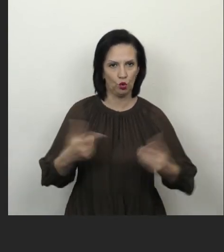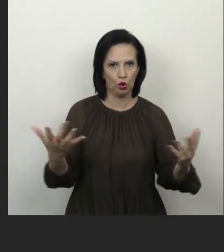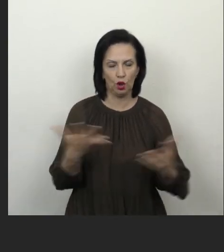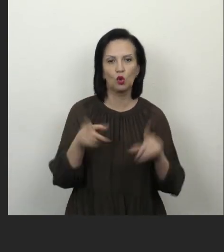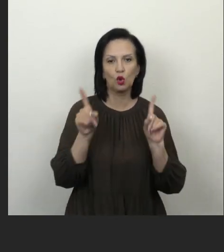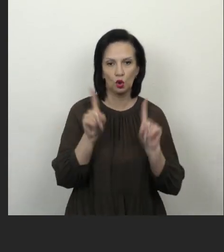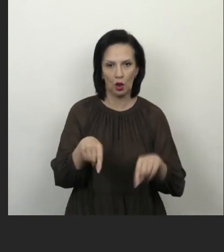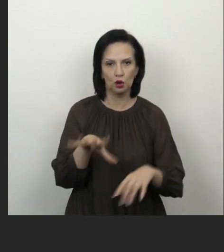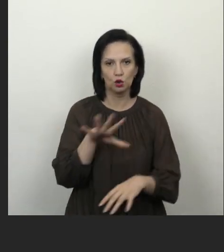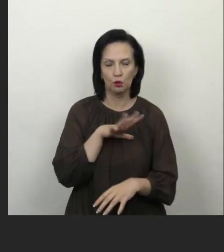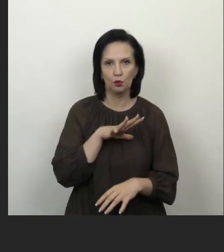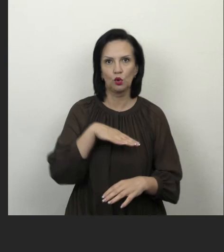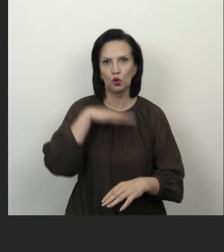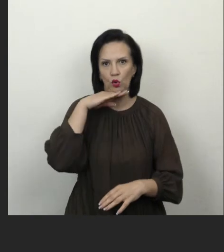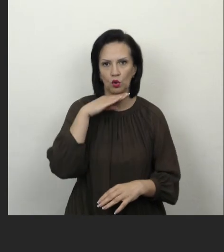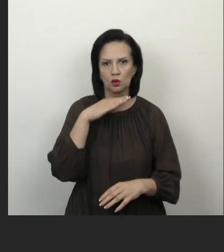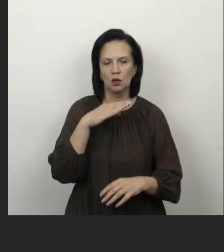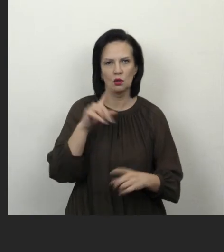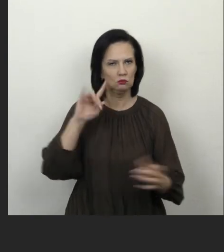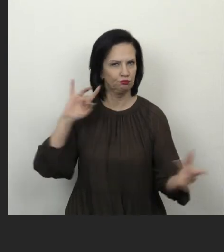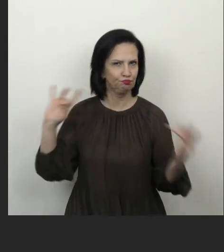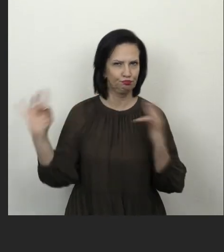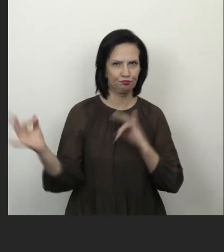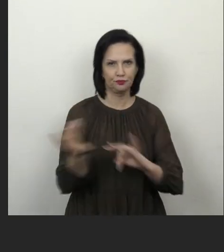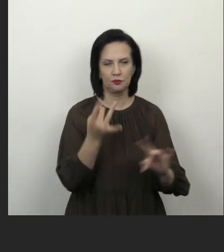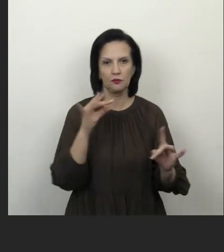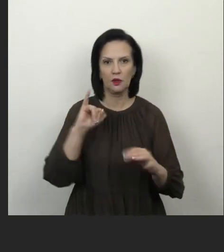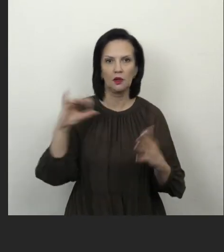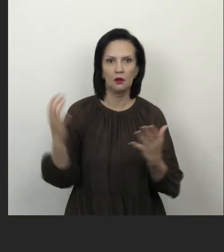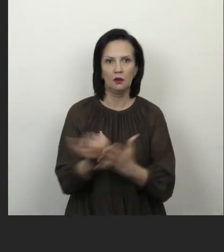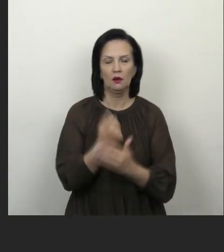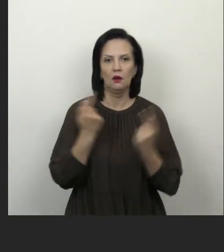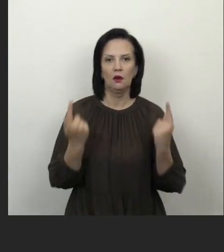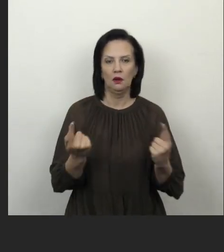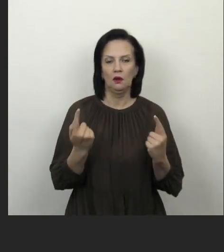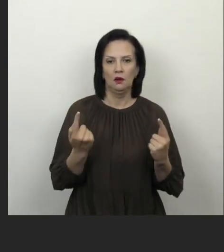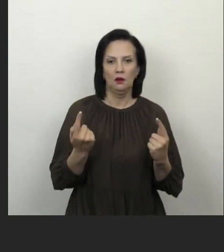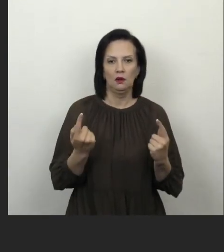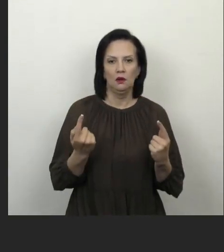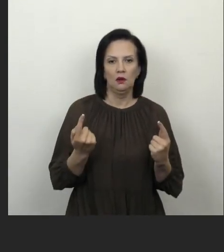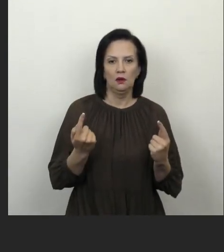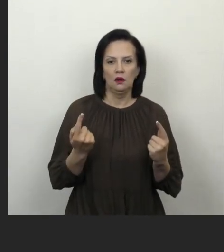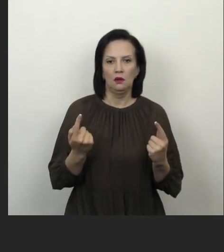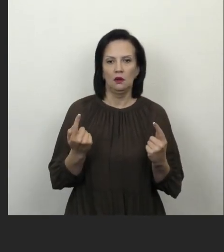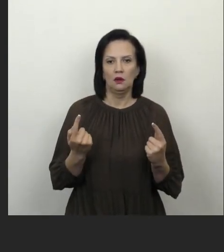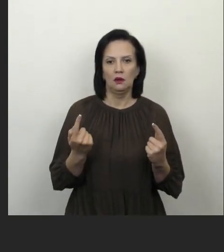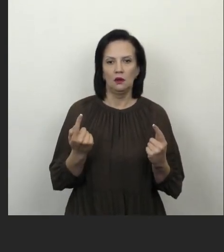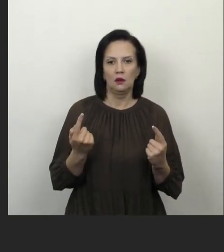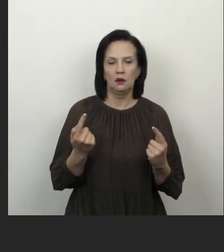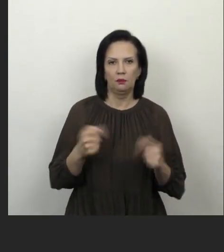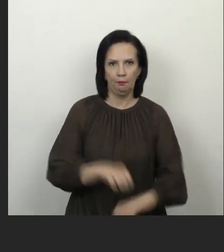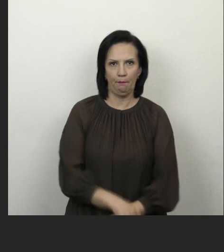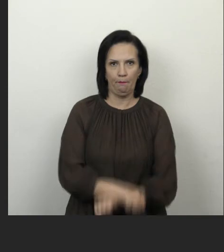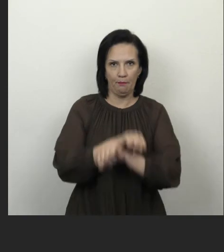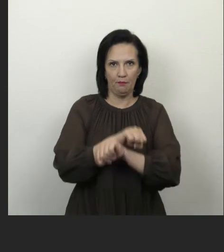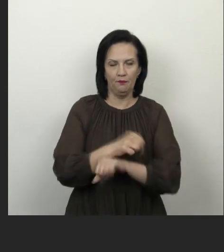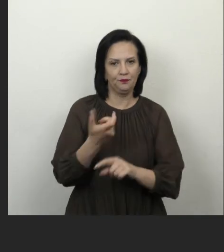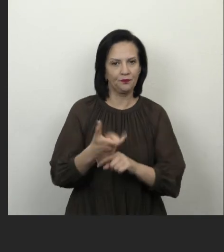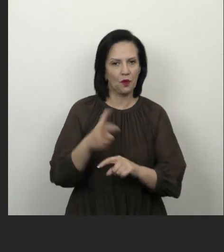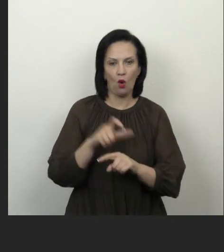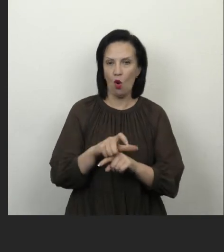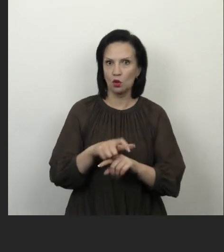cover one interesting dispute that was really high-profile dispute, and it